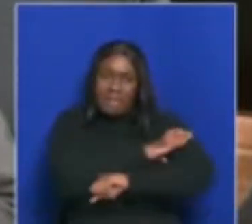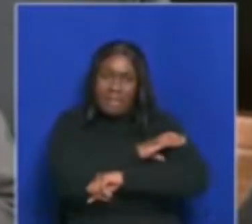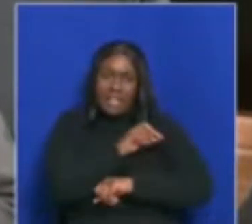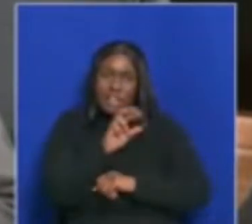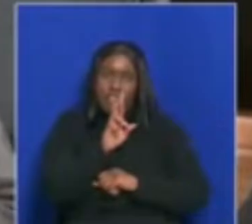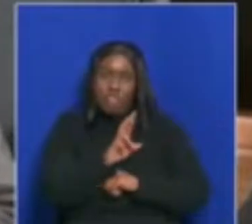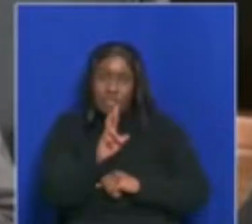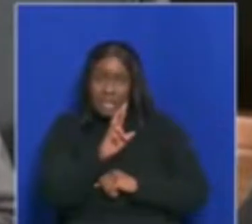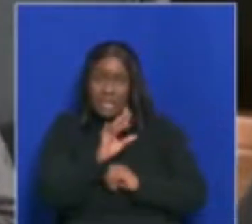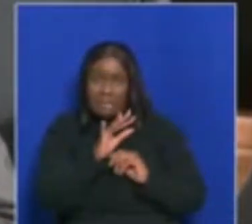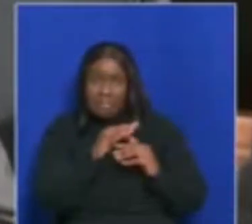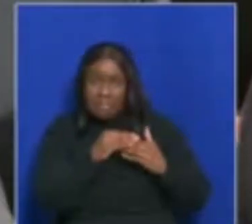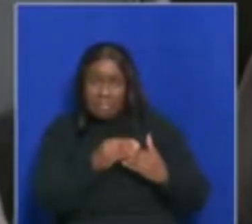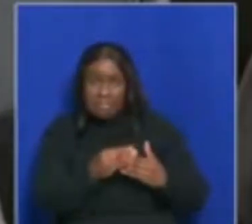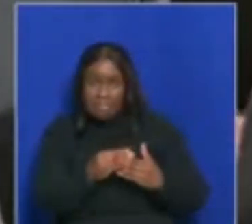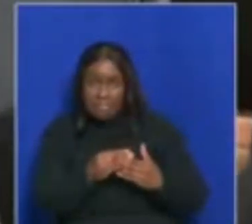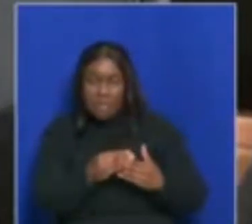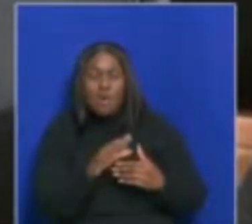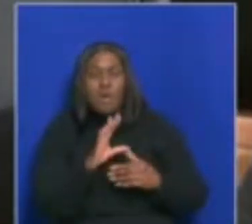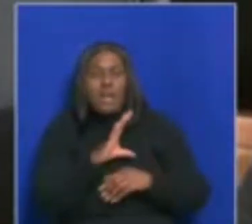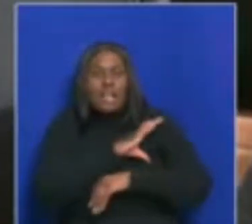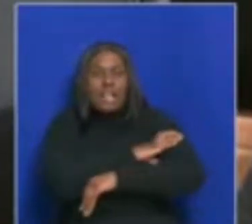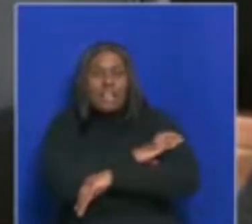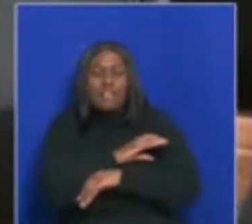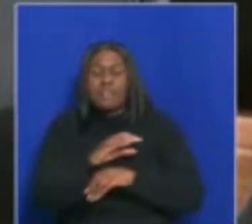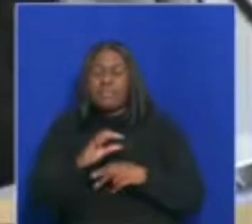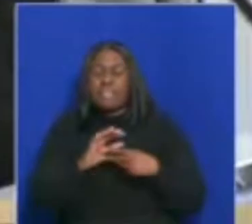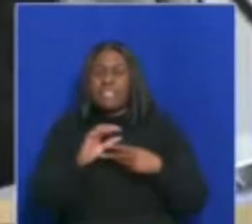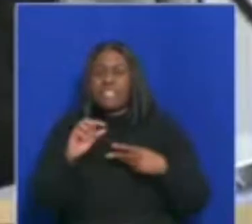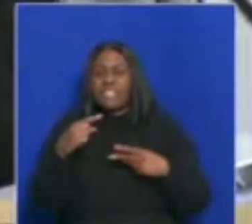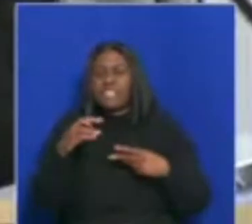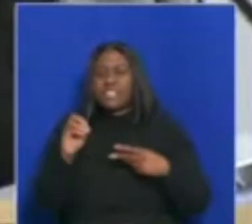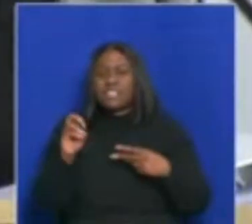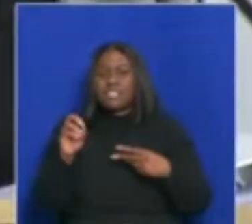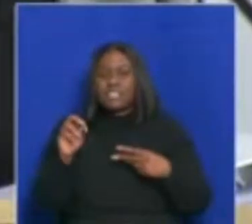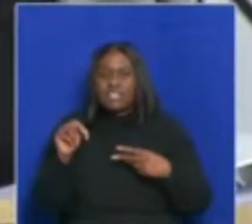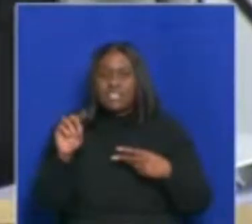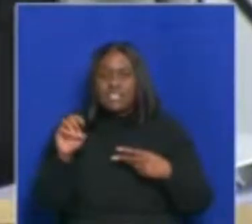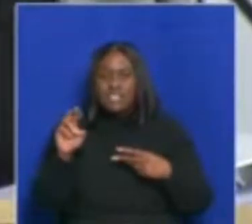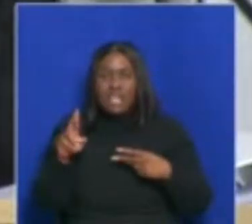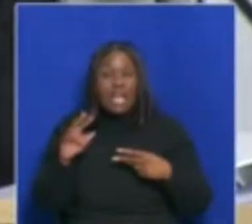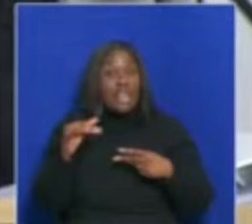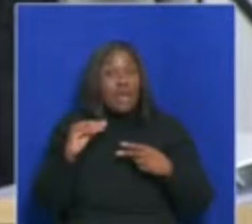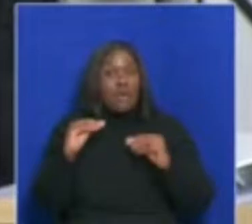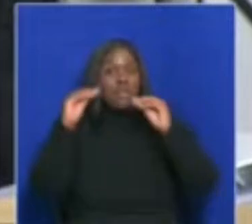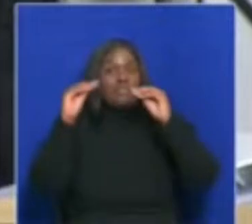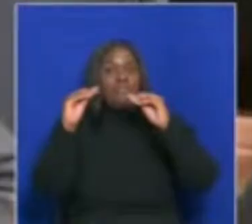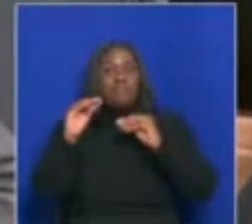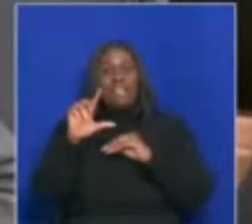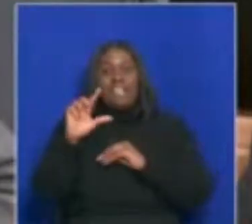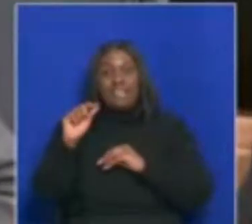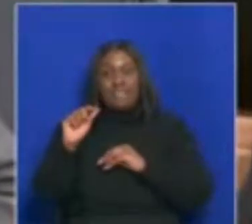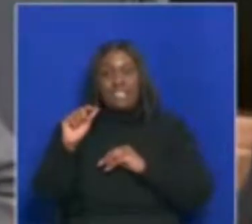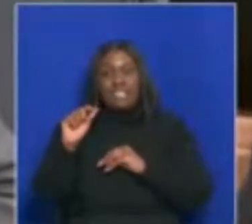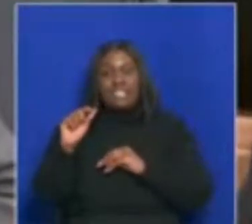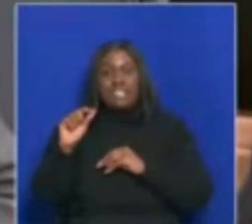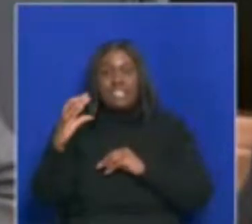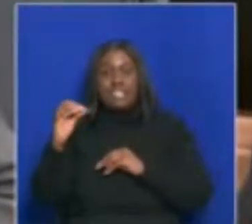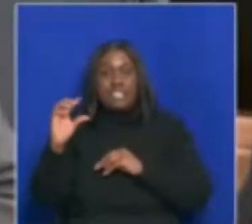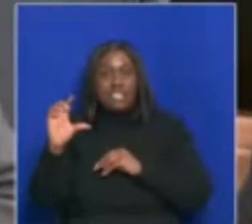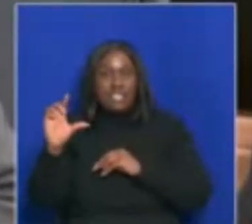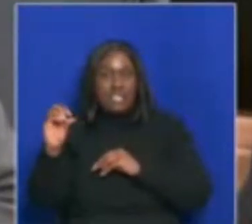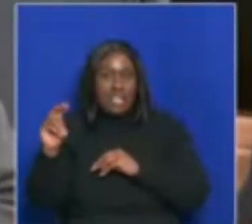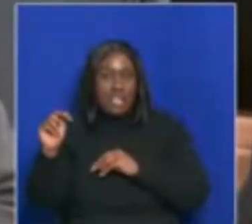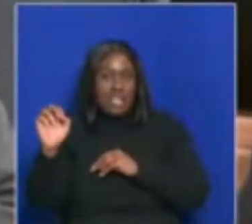Is it Captain Govender? He is now promoted to Lieutenant Colonel Govender. And Colonel Kalitswayo. Kalitswayo,